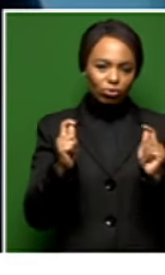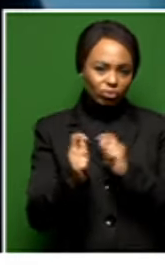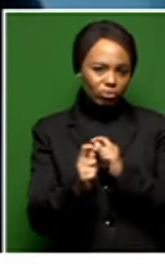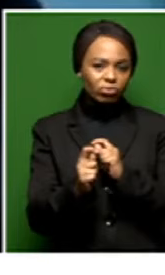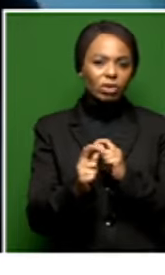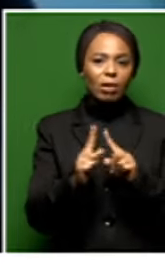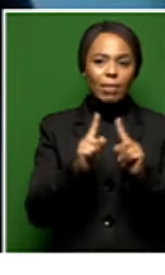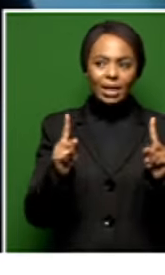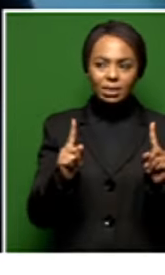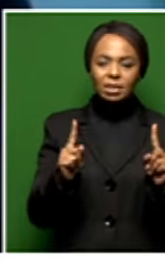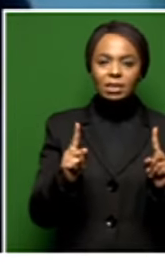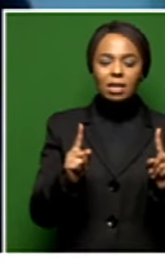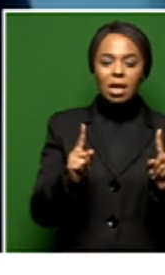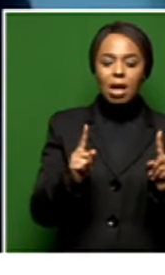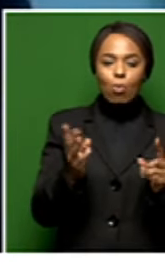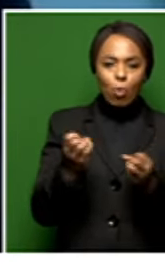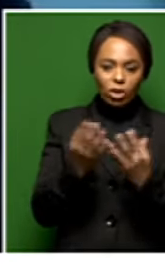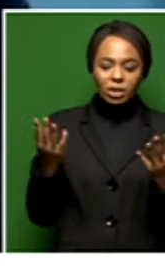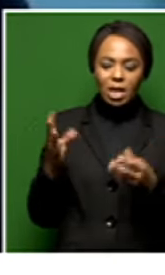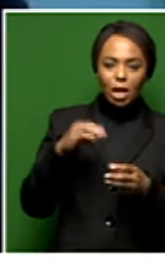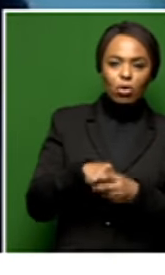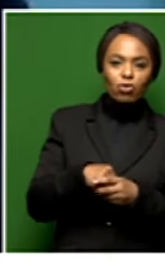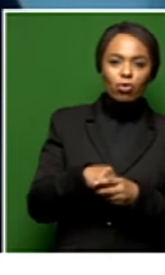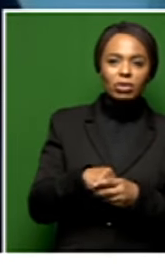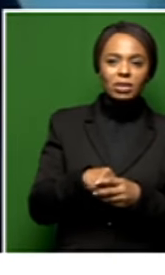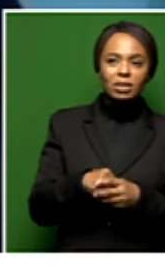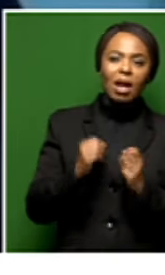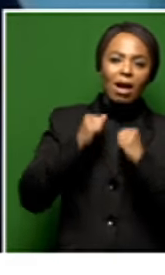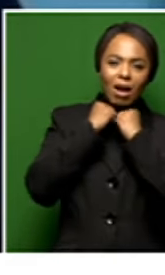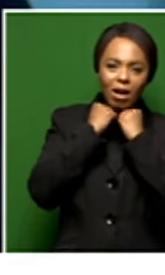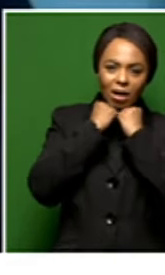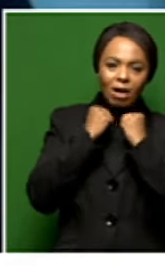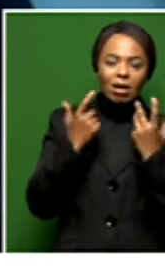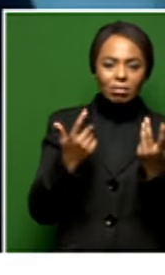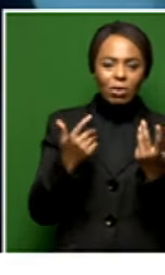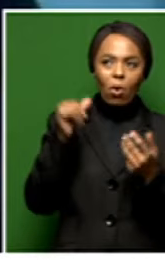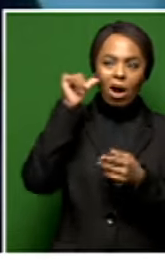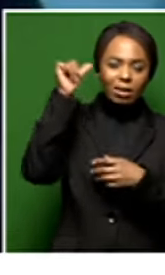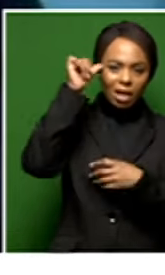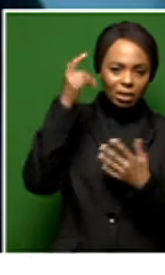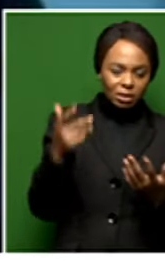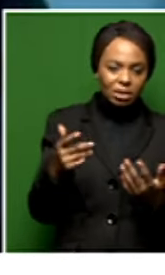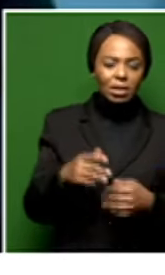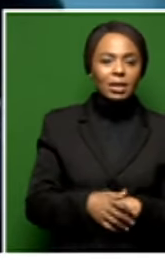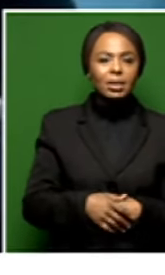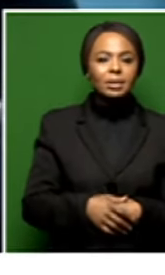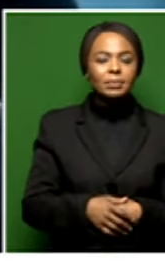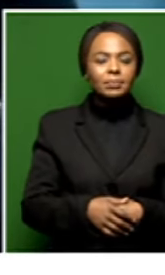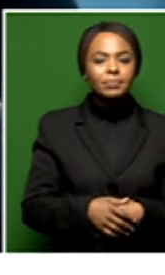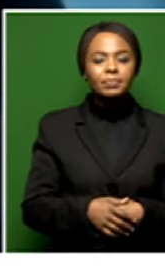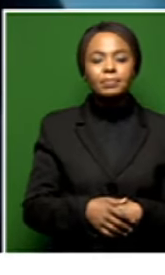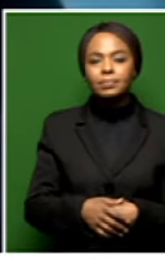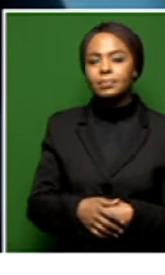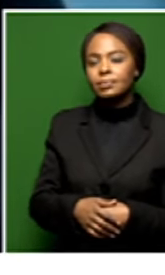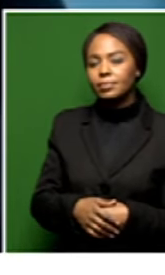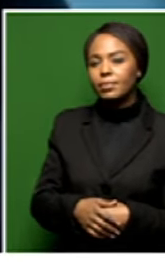Okay. So we want the youth to be able to come in and see the artwork and also buy the artwork essentially as well, you know. And they all live